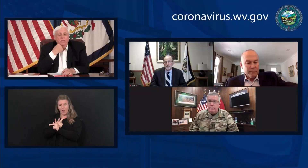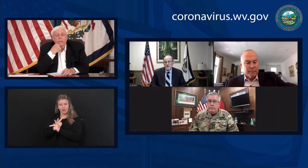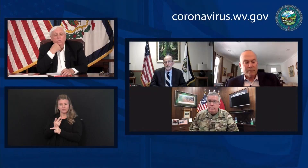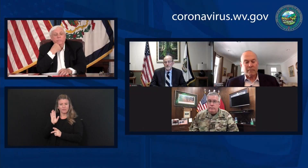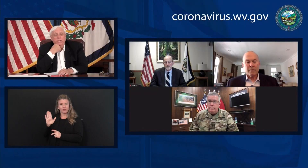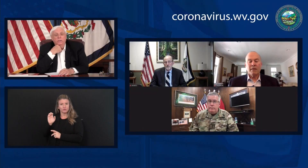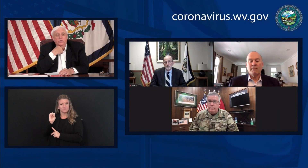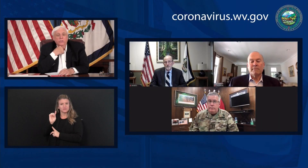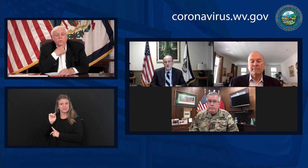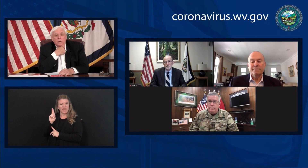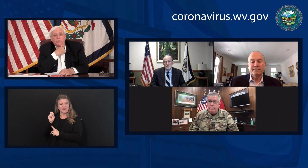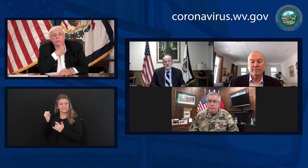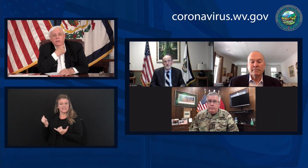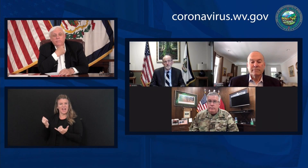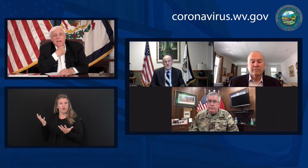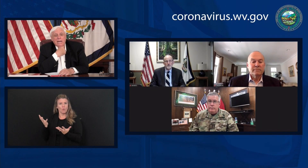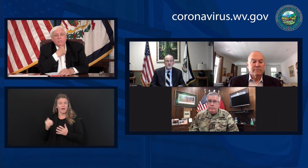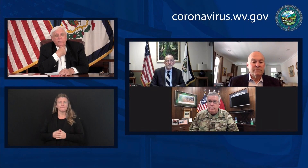Okay, I think we've had